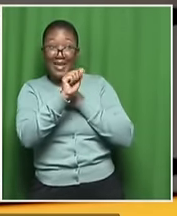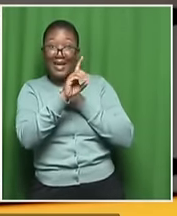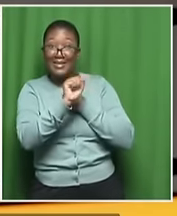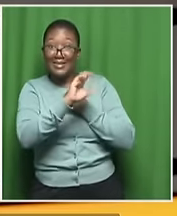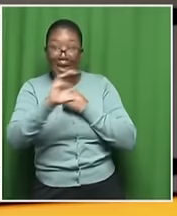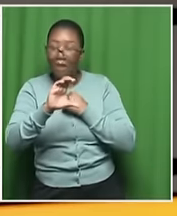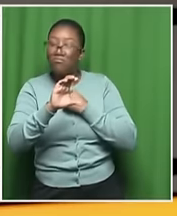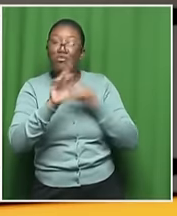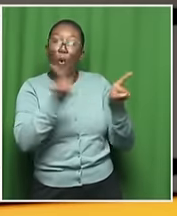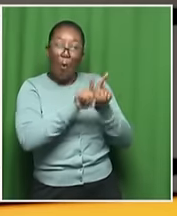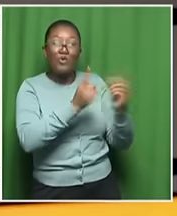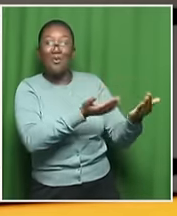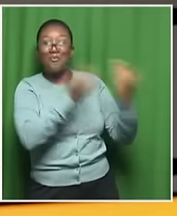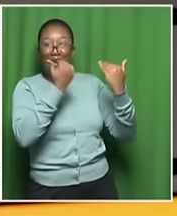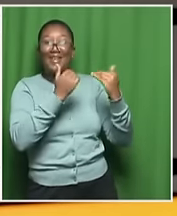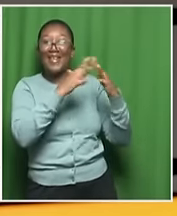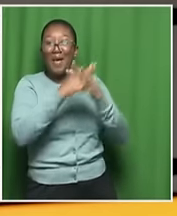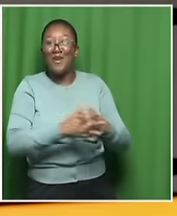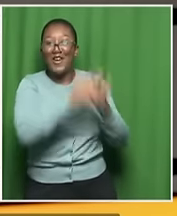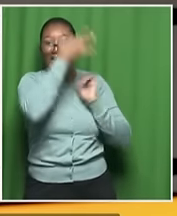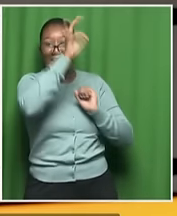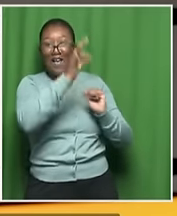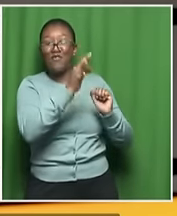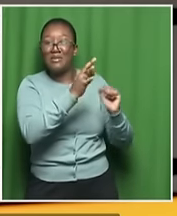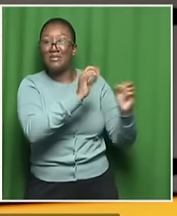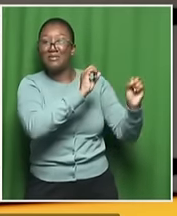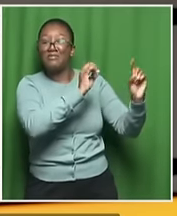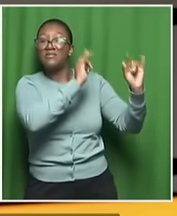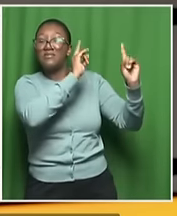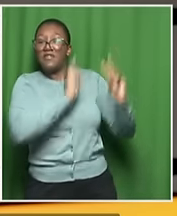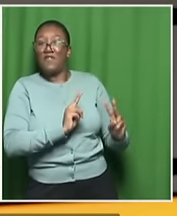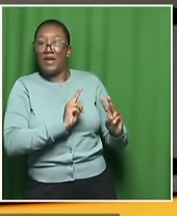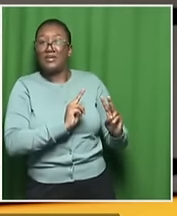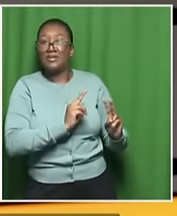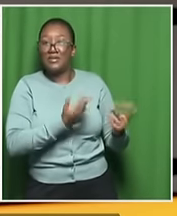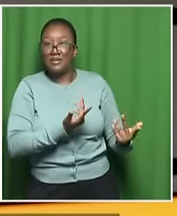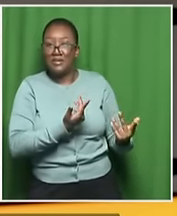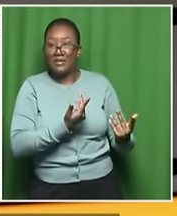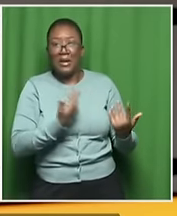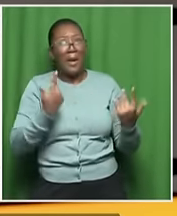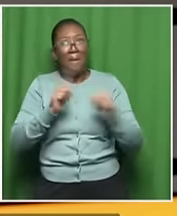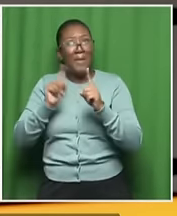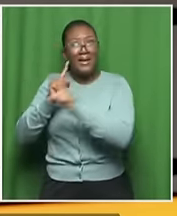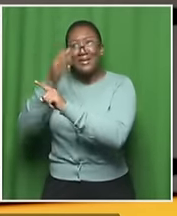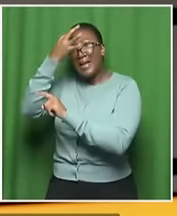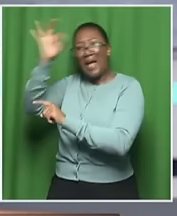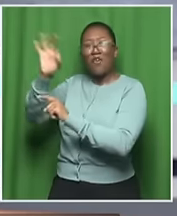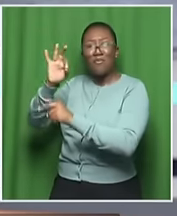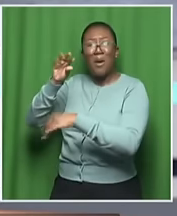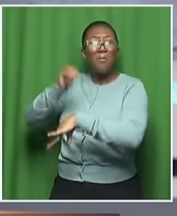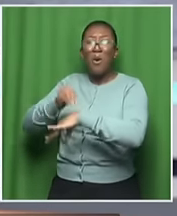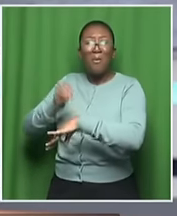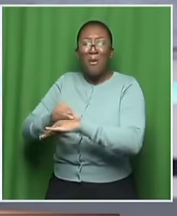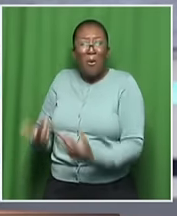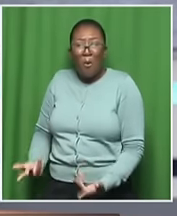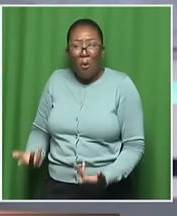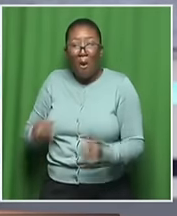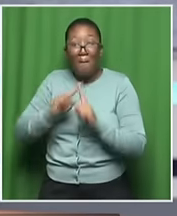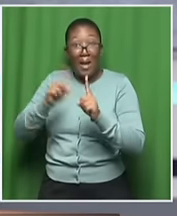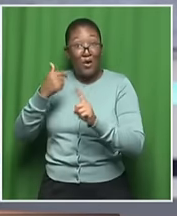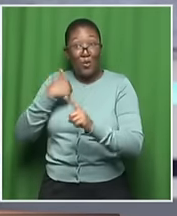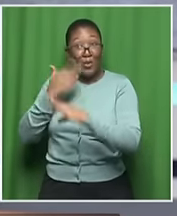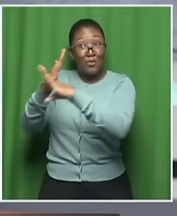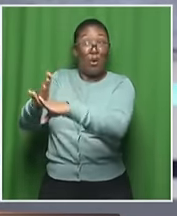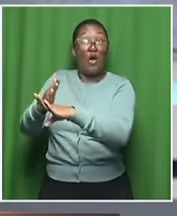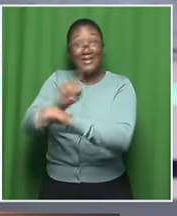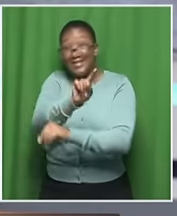is, why does the government have a problem? But nobody has ever stopped any other observers. Say again?